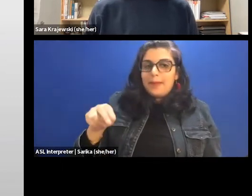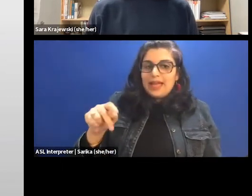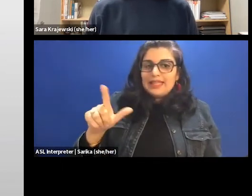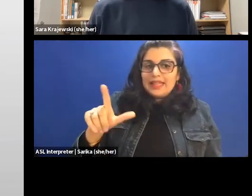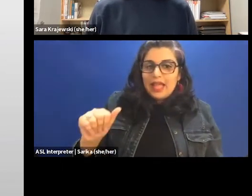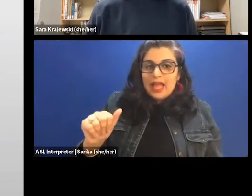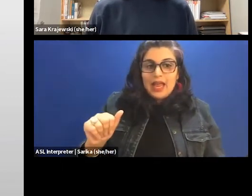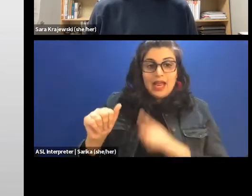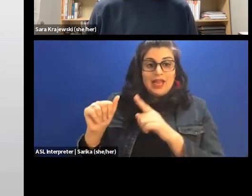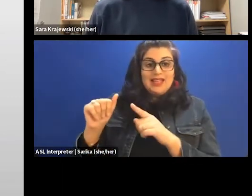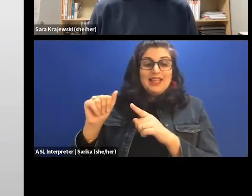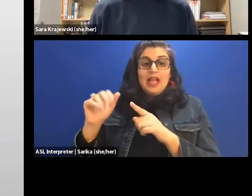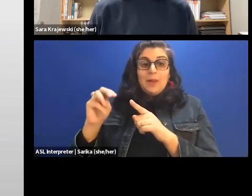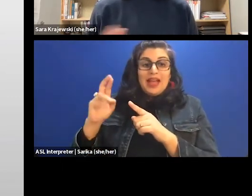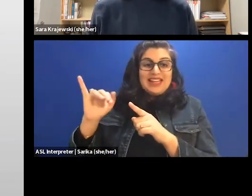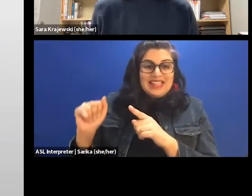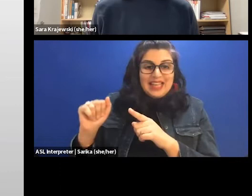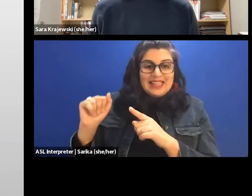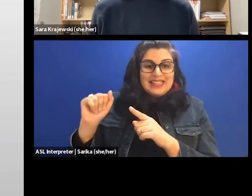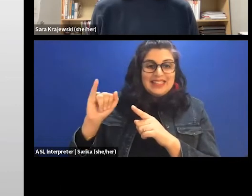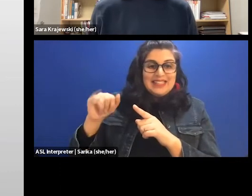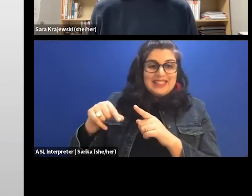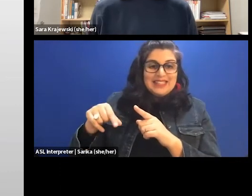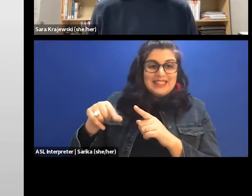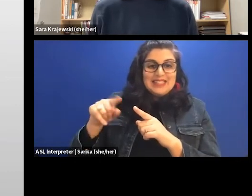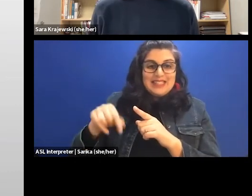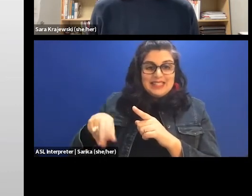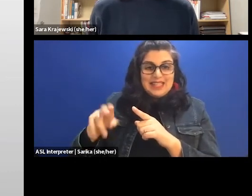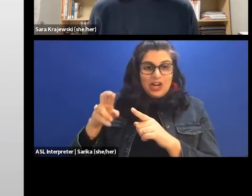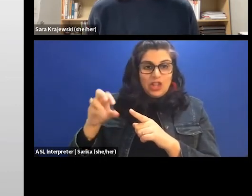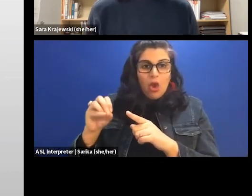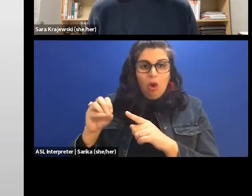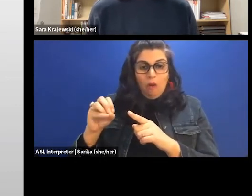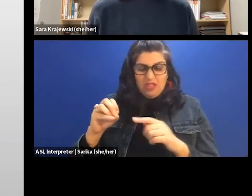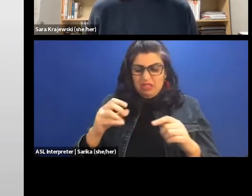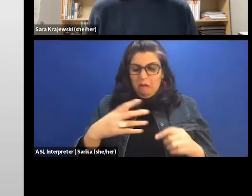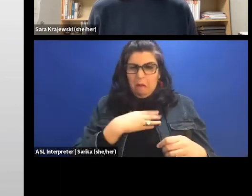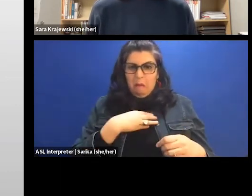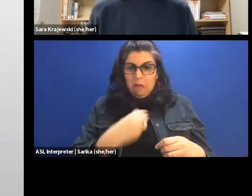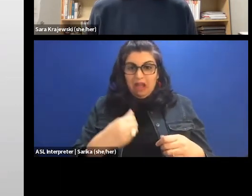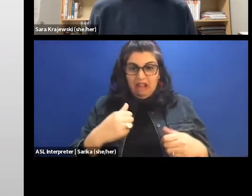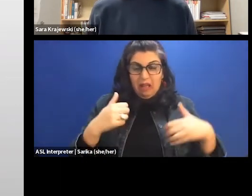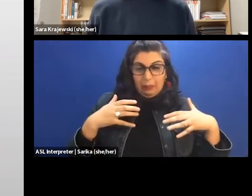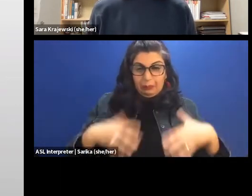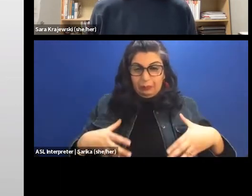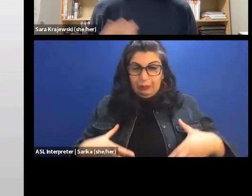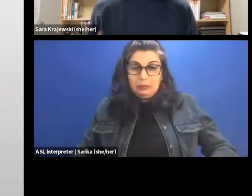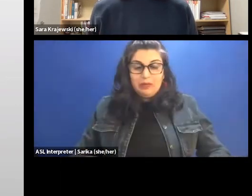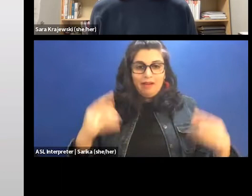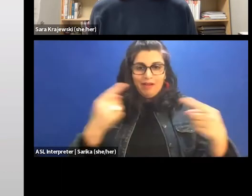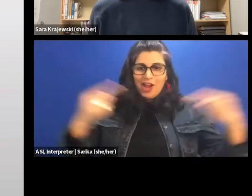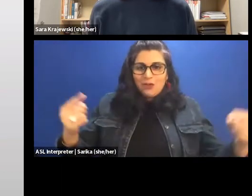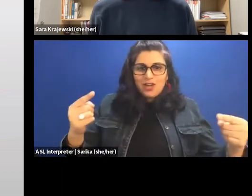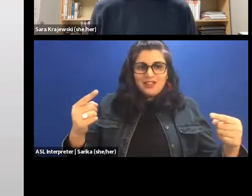Her stiff, traditional clothing is in stark contrast to the colorful natural world around her. The scene speaks to